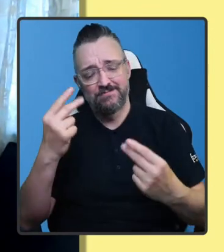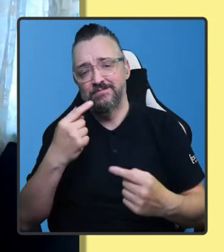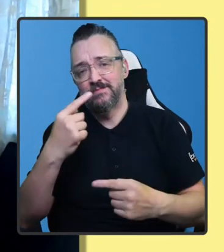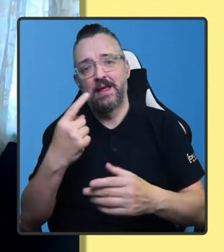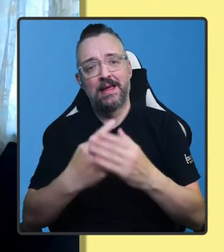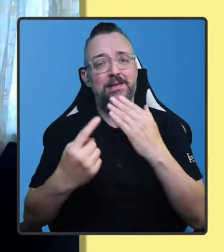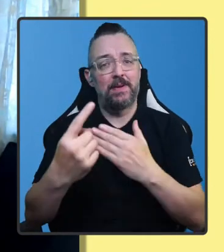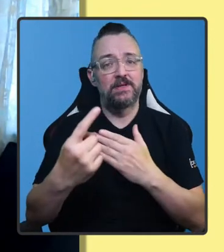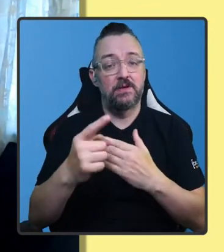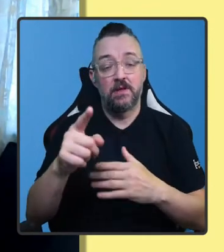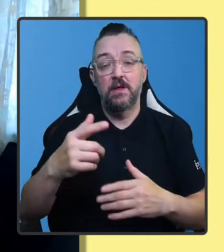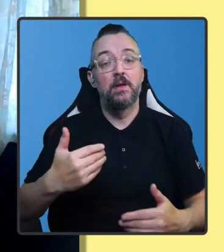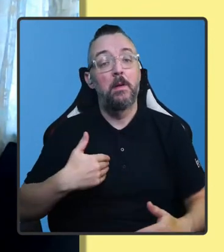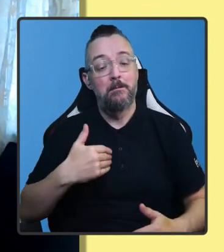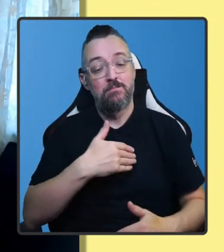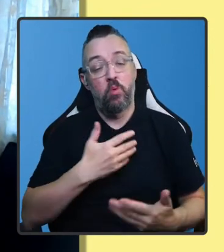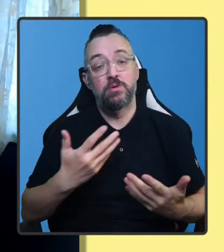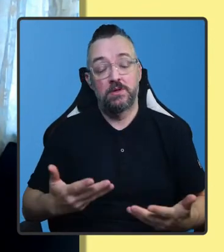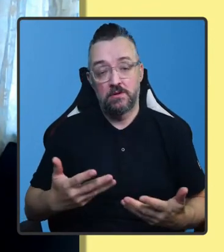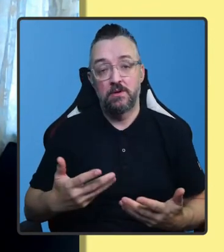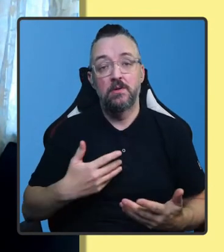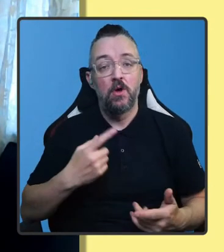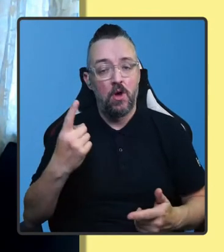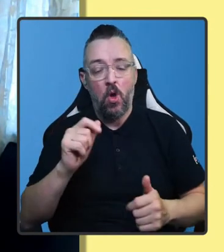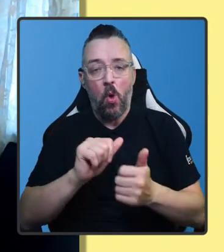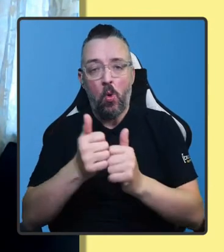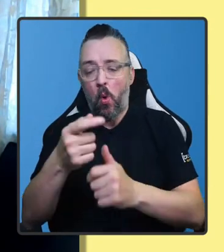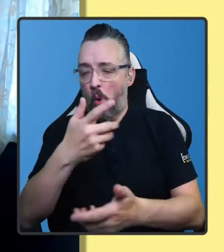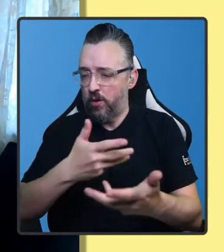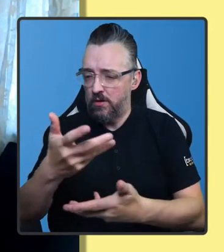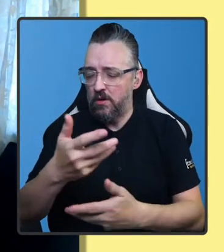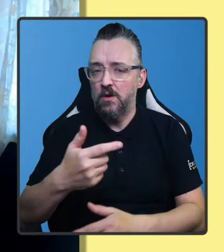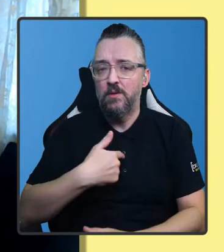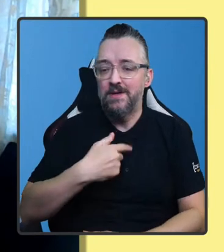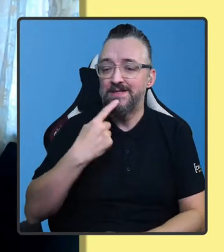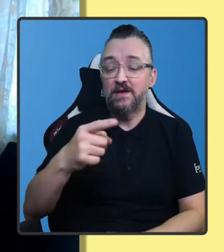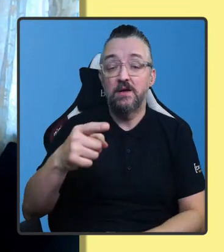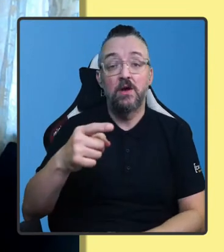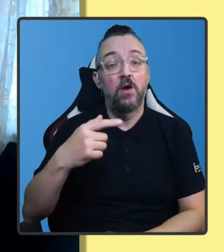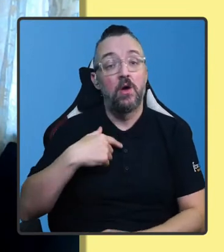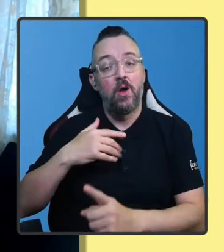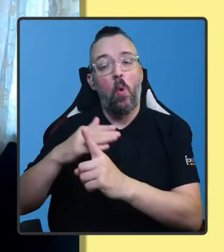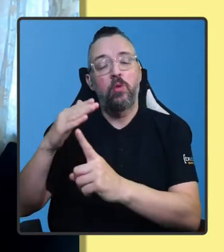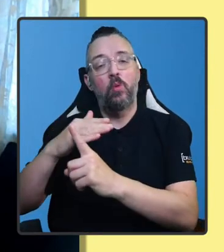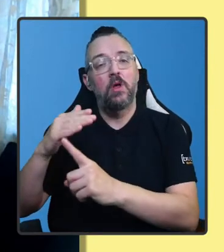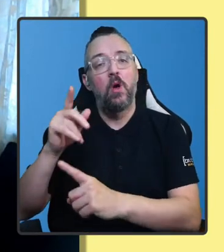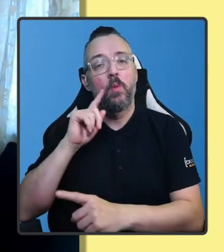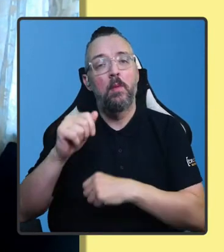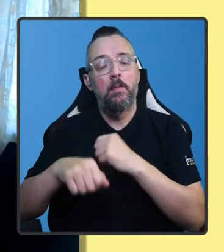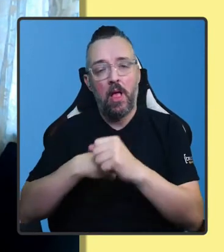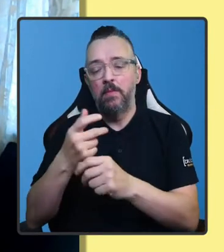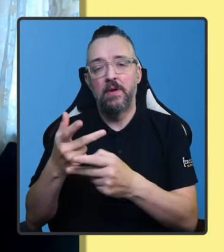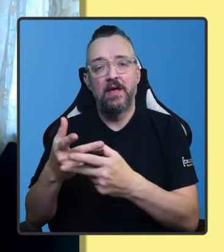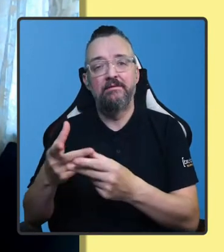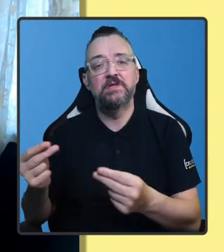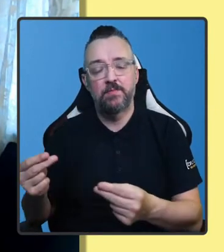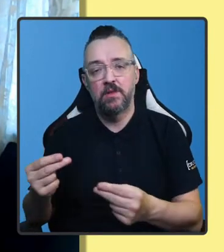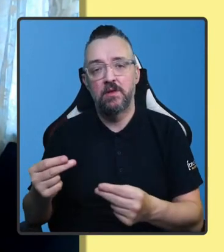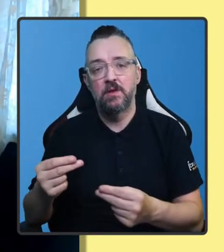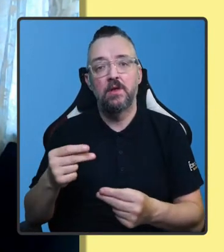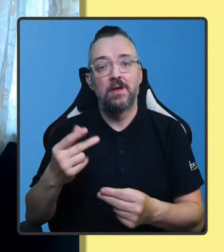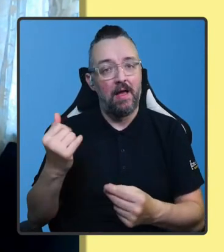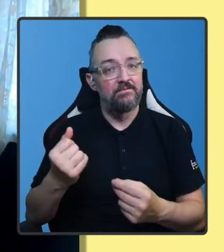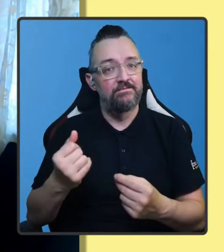Just this morning, I was speaking with a colleague who remarked on how women become invisible as we age. and that there are different challenges that come with